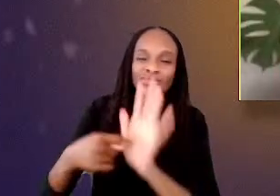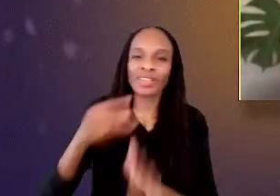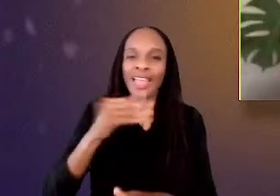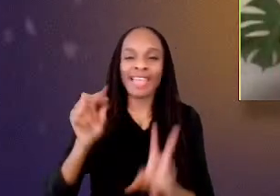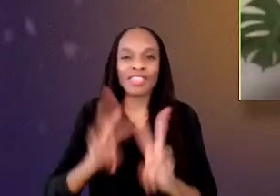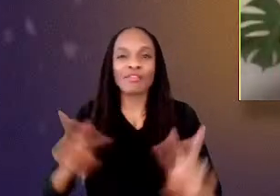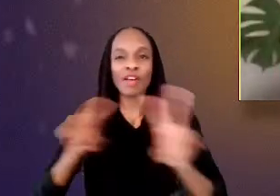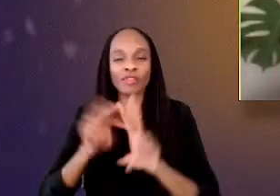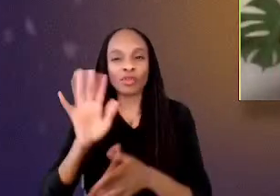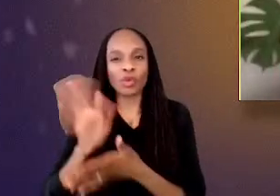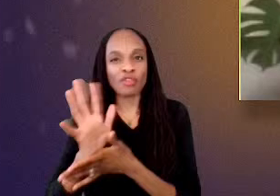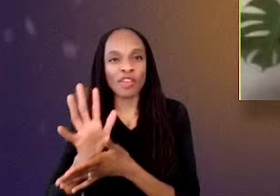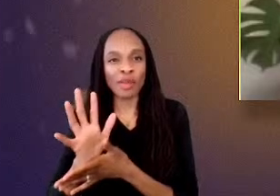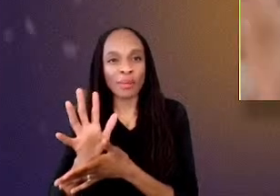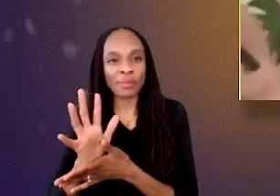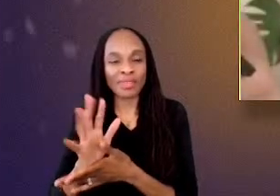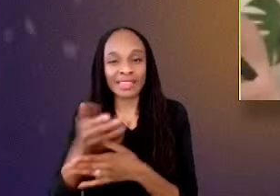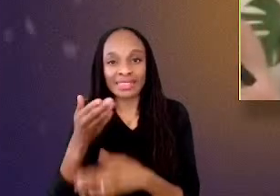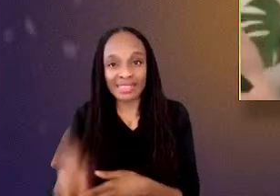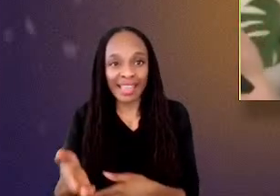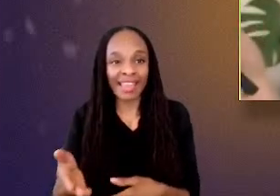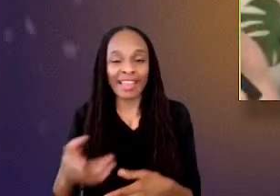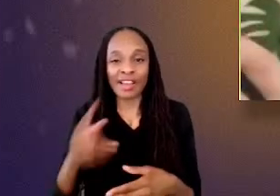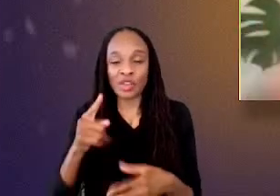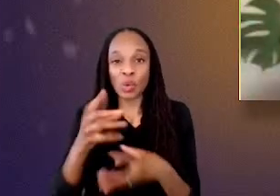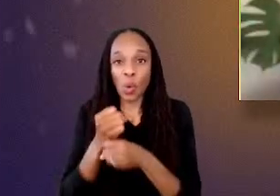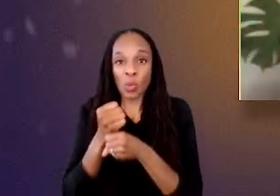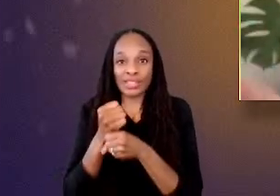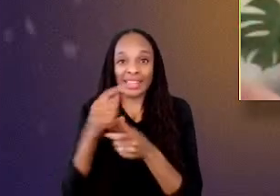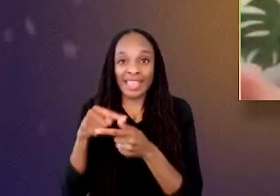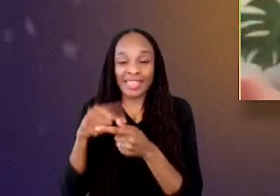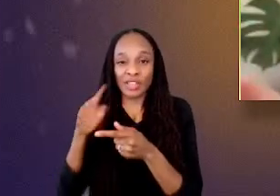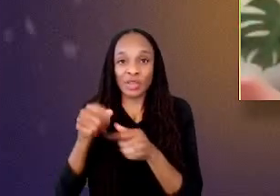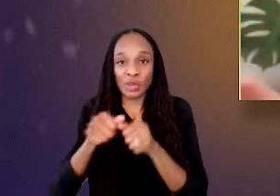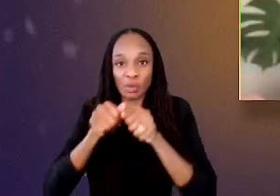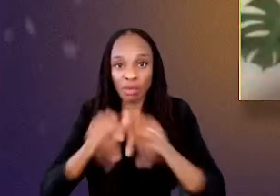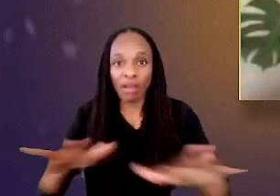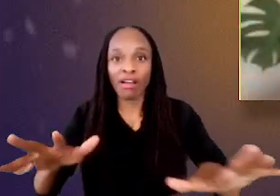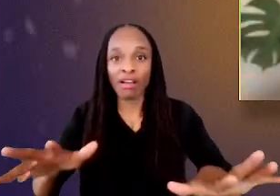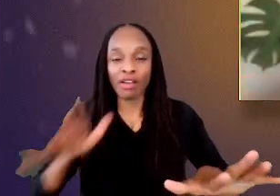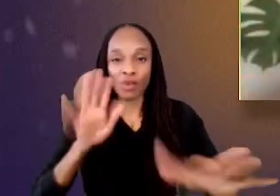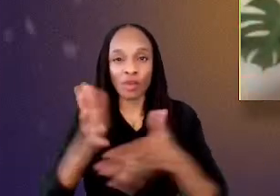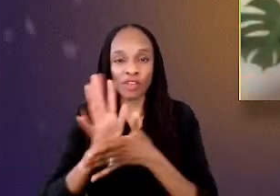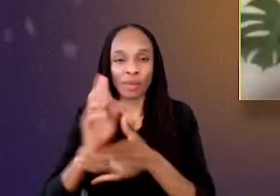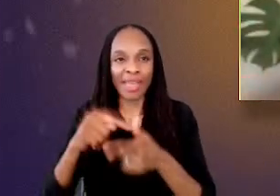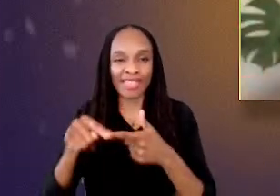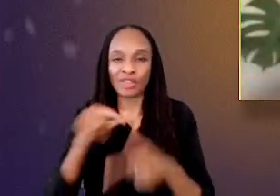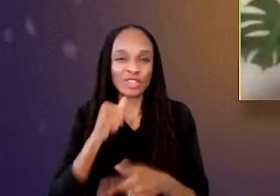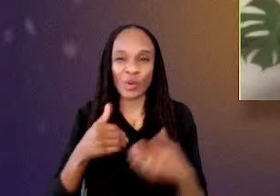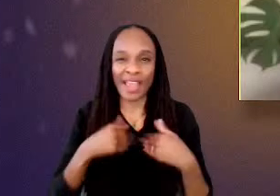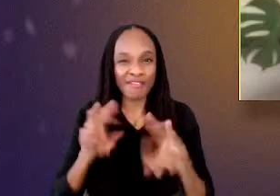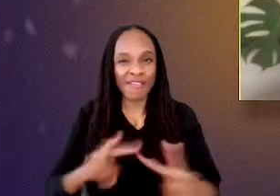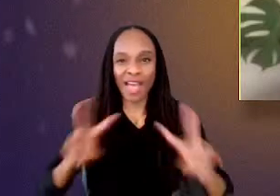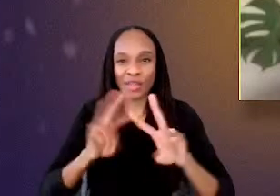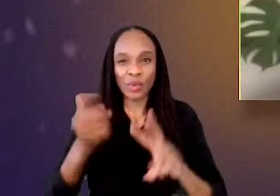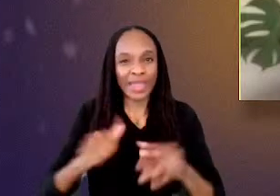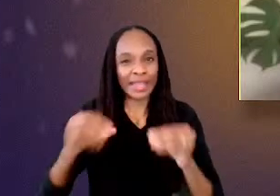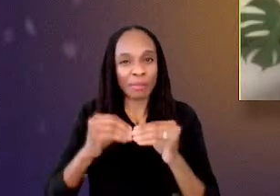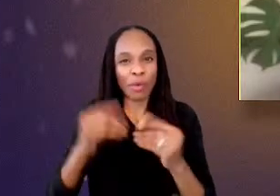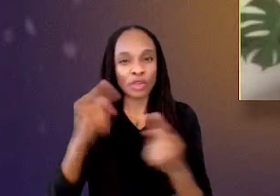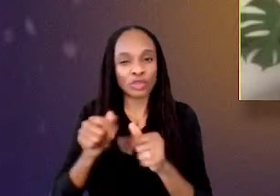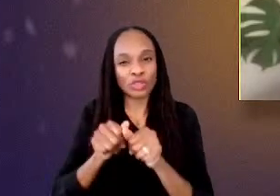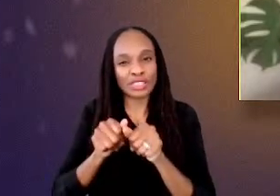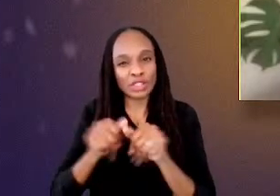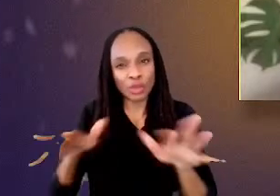exists as long as you hold it tightly. And then once you let it out in the world, you cease to have value to distributors is really interesting.